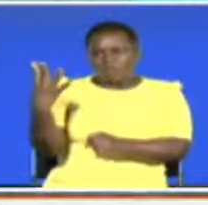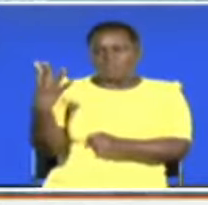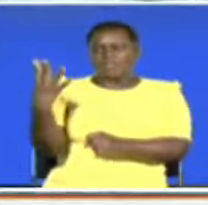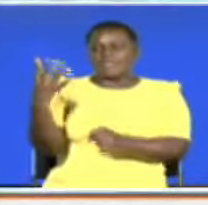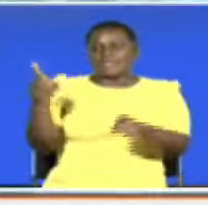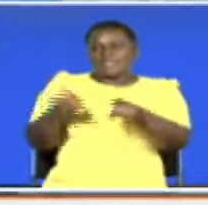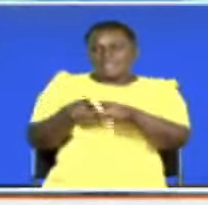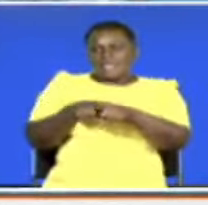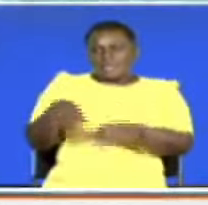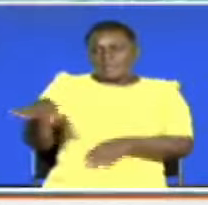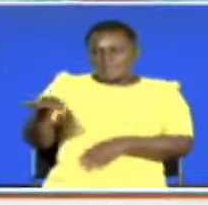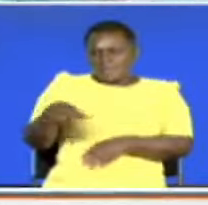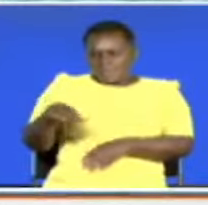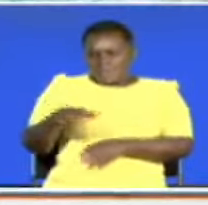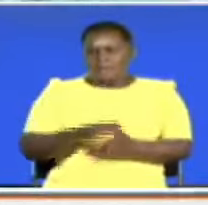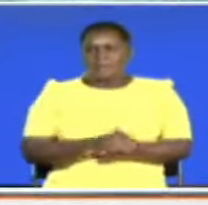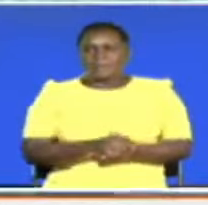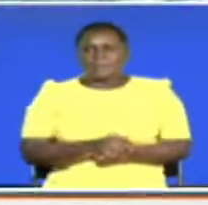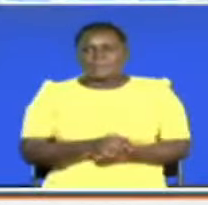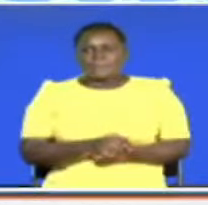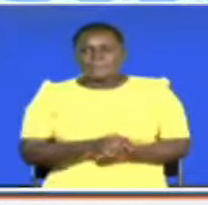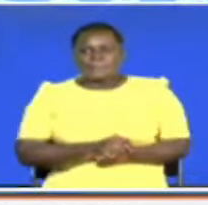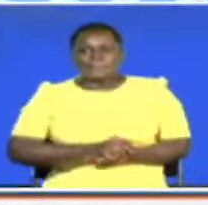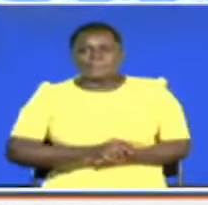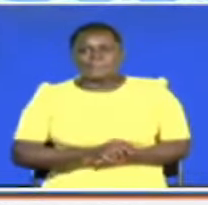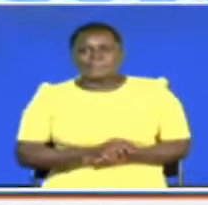at the same venue in Kyoto.